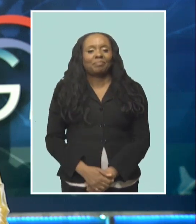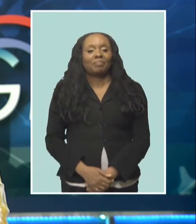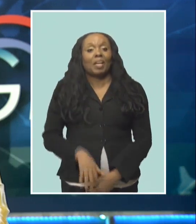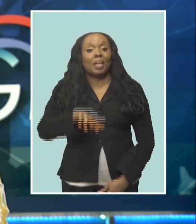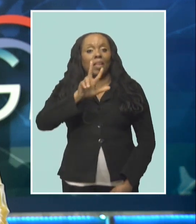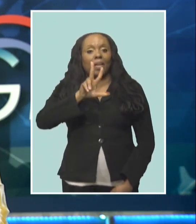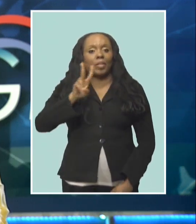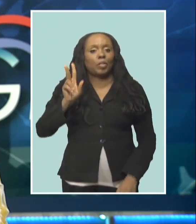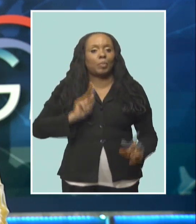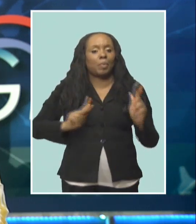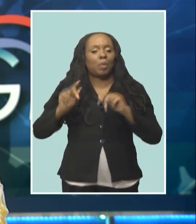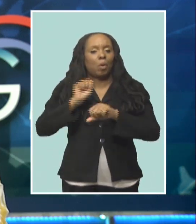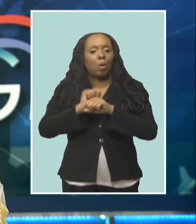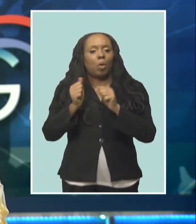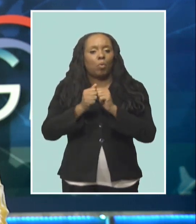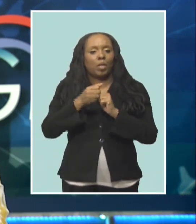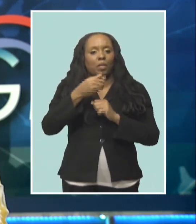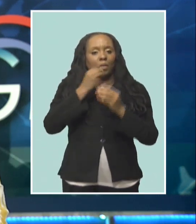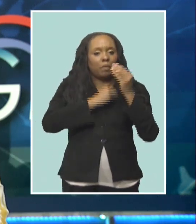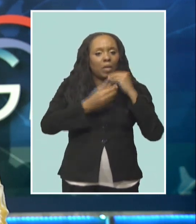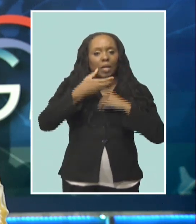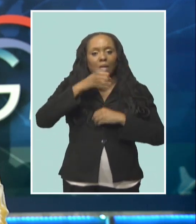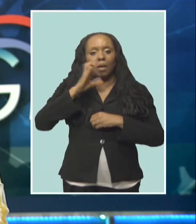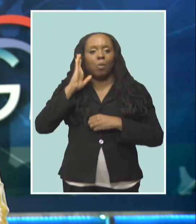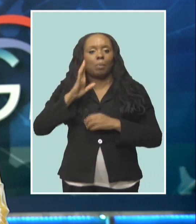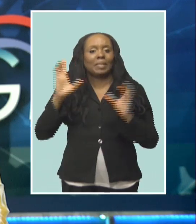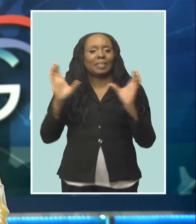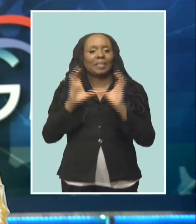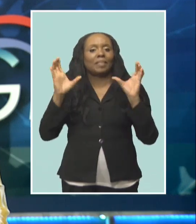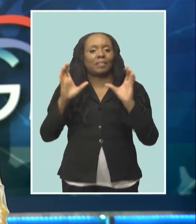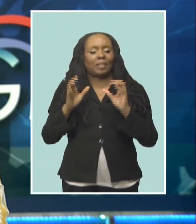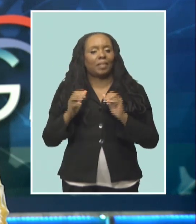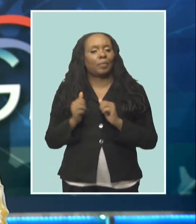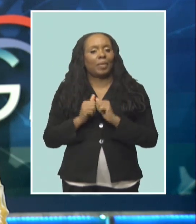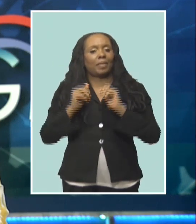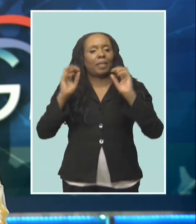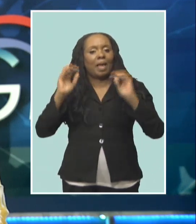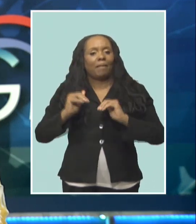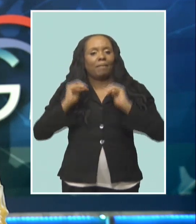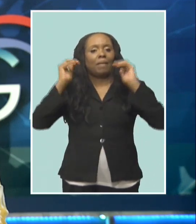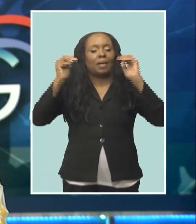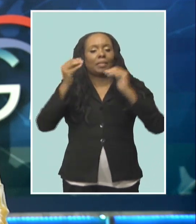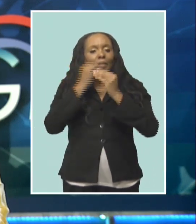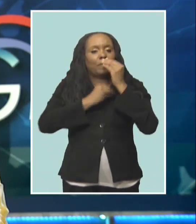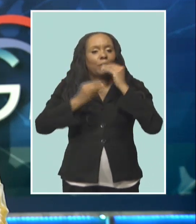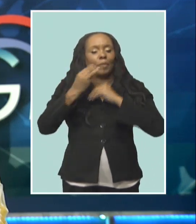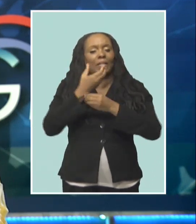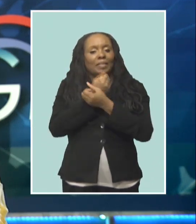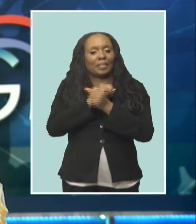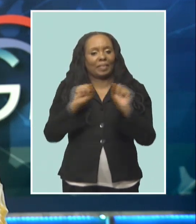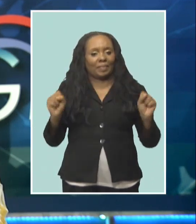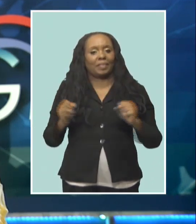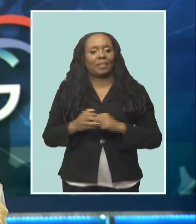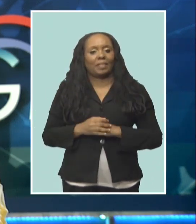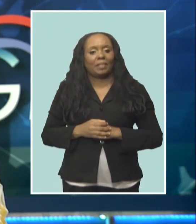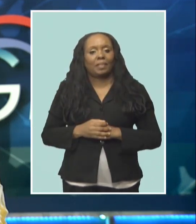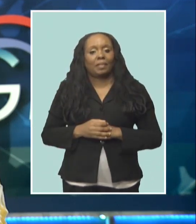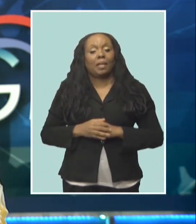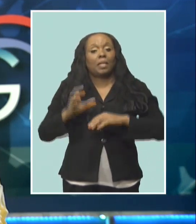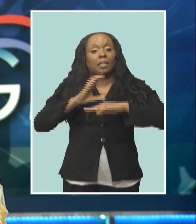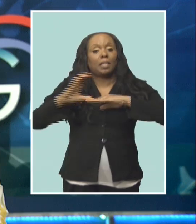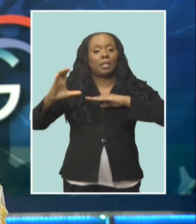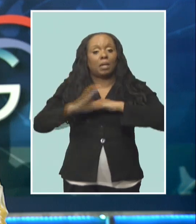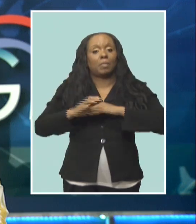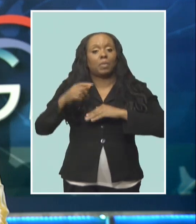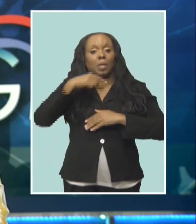certified in advanced food safety by the end of the week. This after attending a 3-day workshop hosted by the Caribbean Public